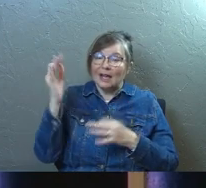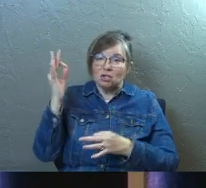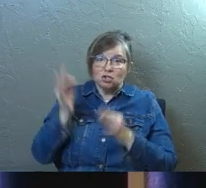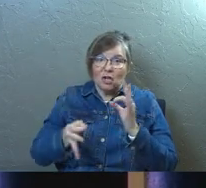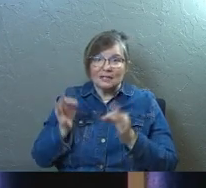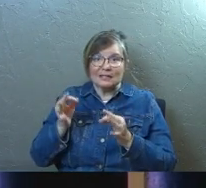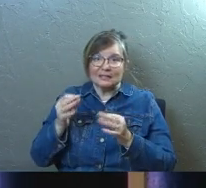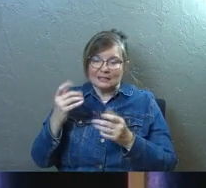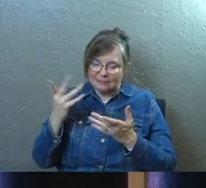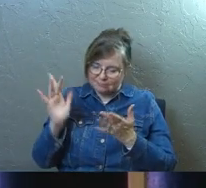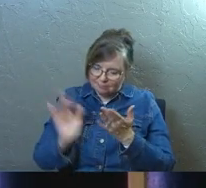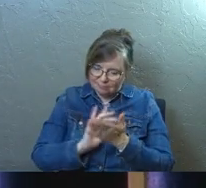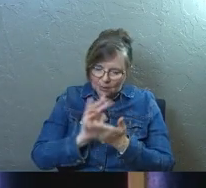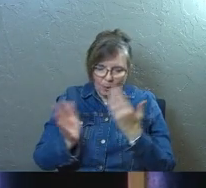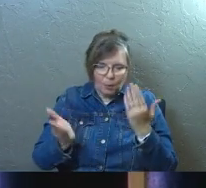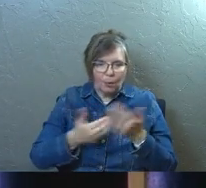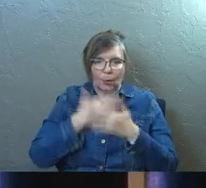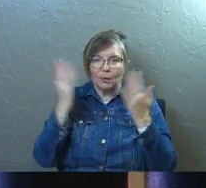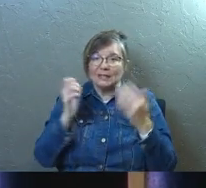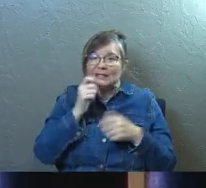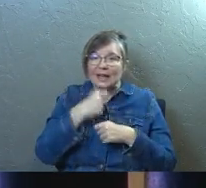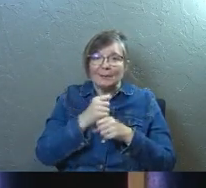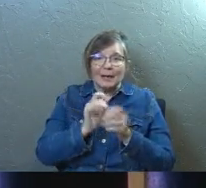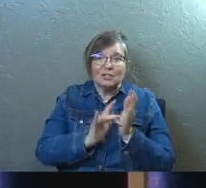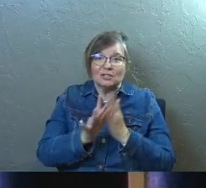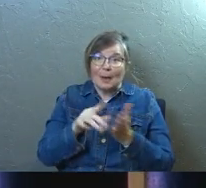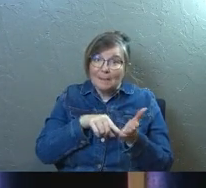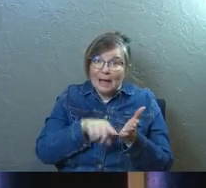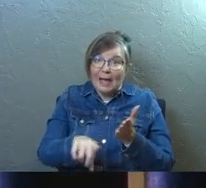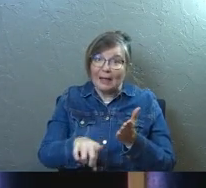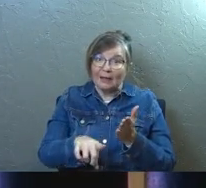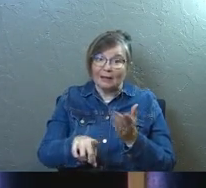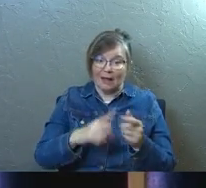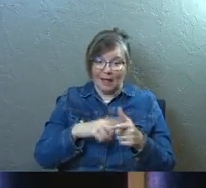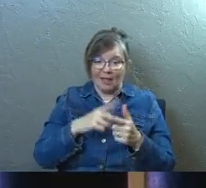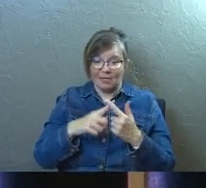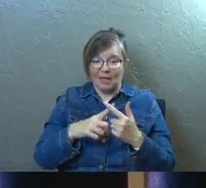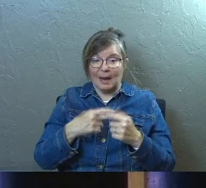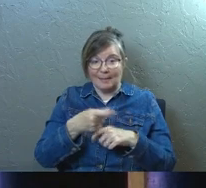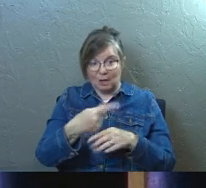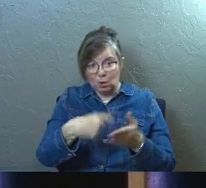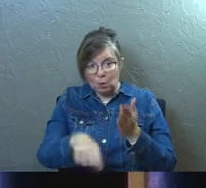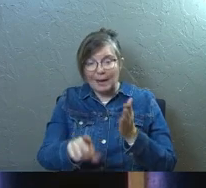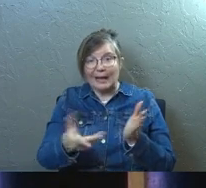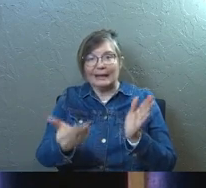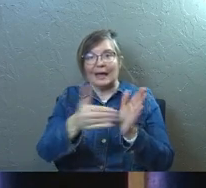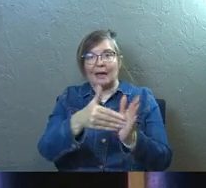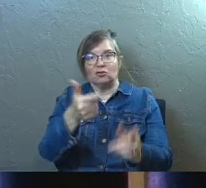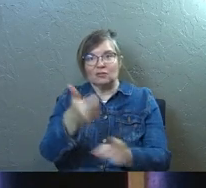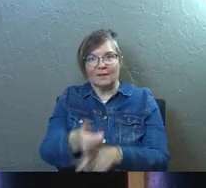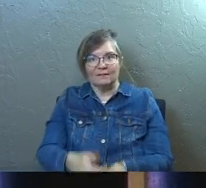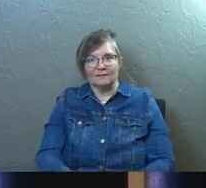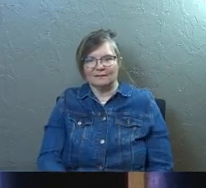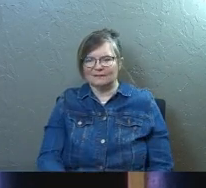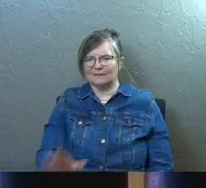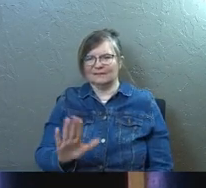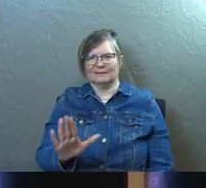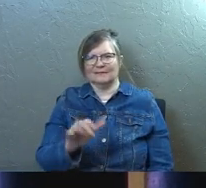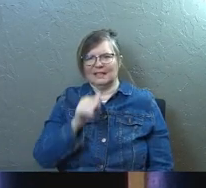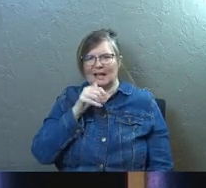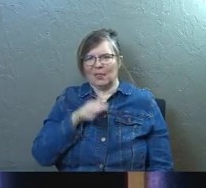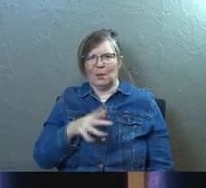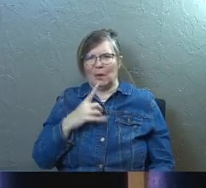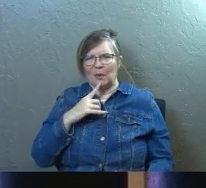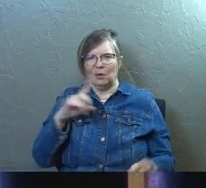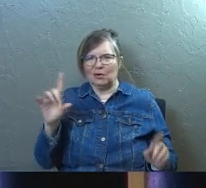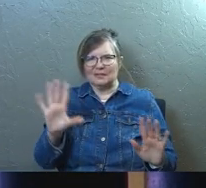dealt with it. So God's not going to make Jesus pay and then turn around and make you pay again. It's not the